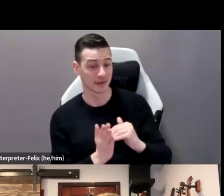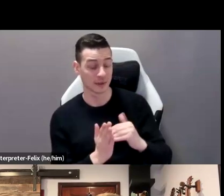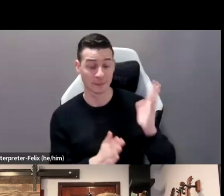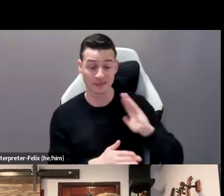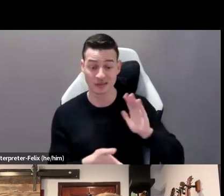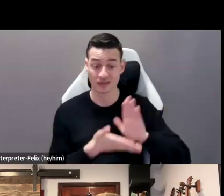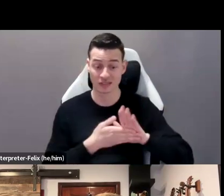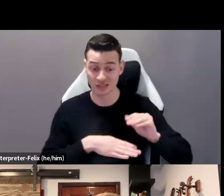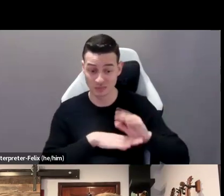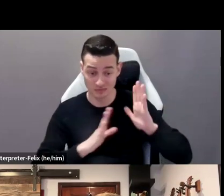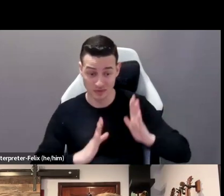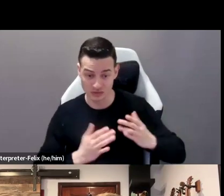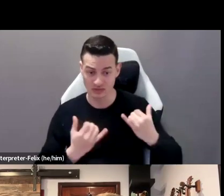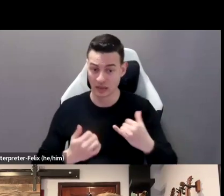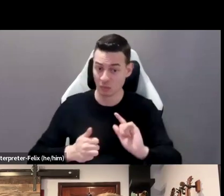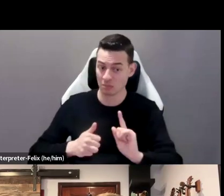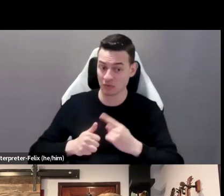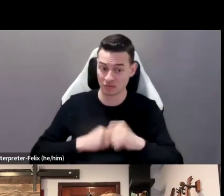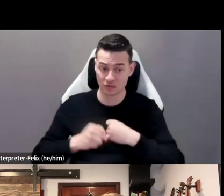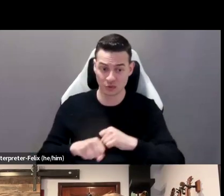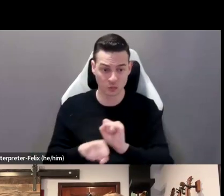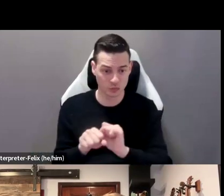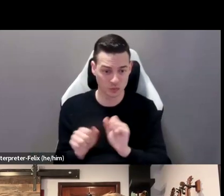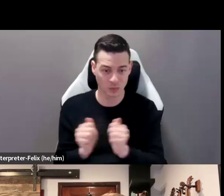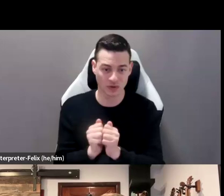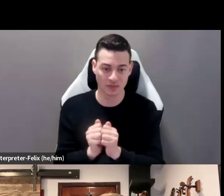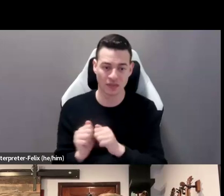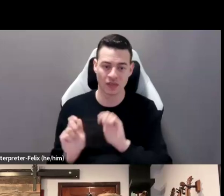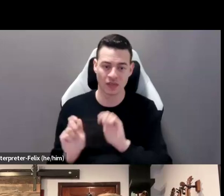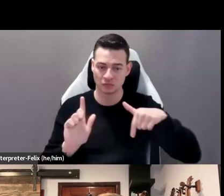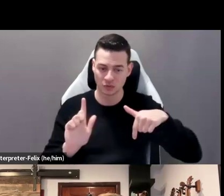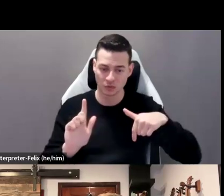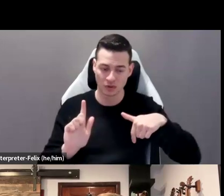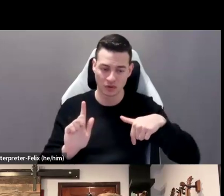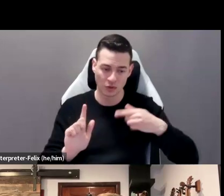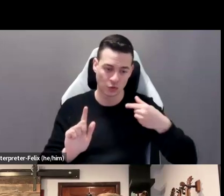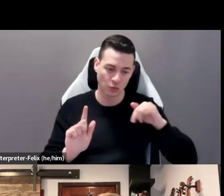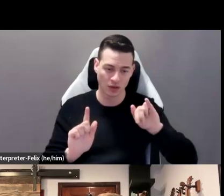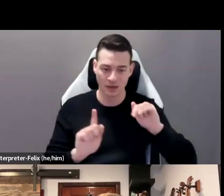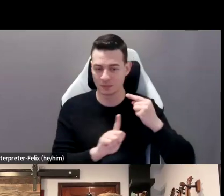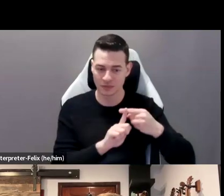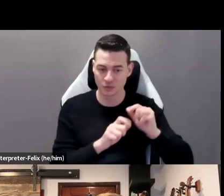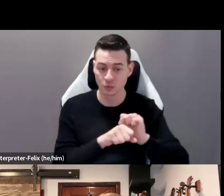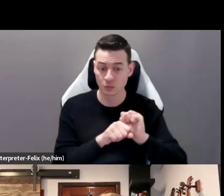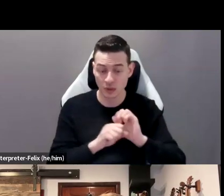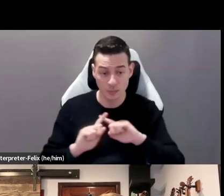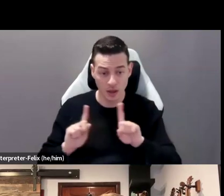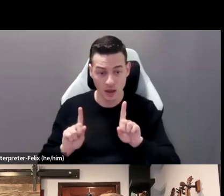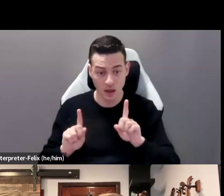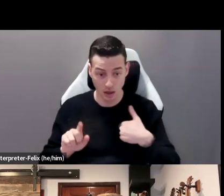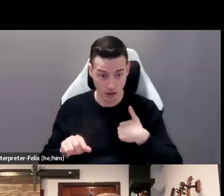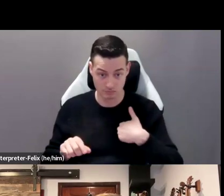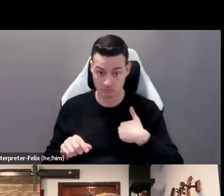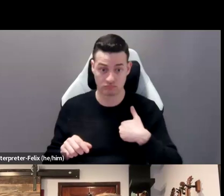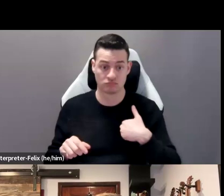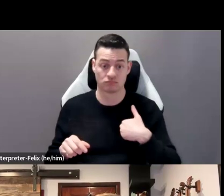first year actually working with LGBTQI plus work in my job description, but I've been doing this as a champion, I